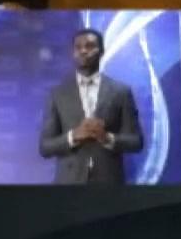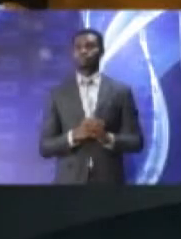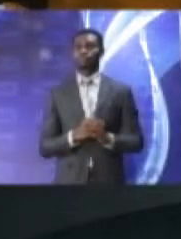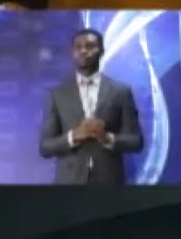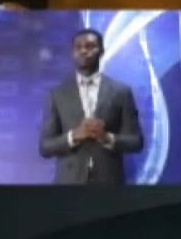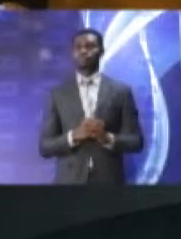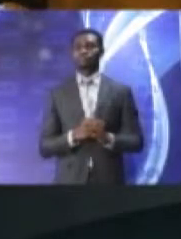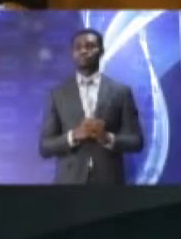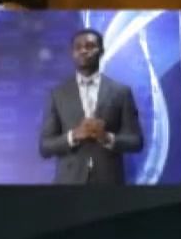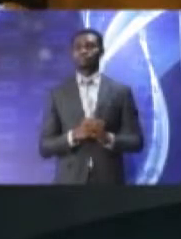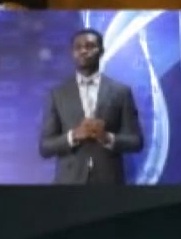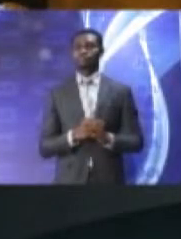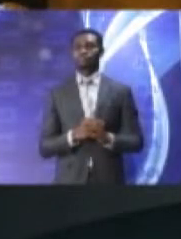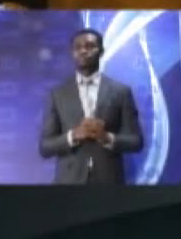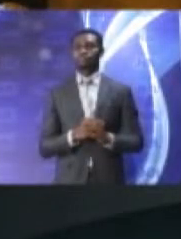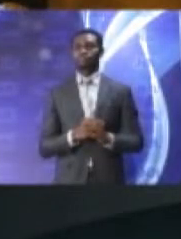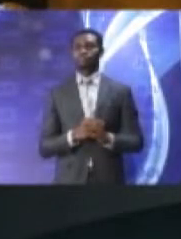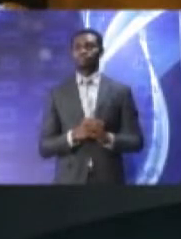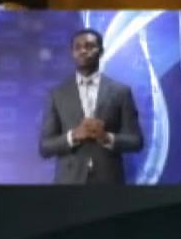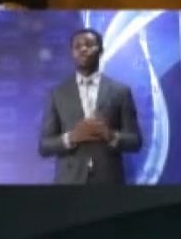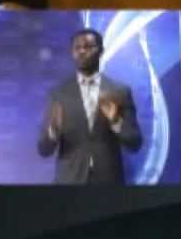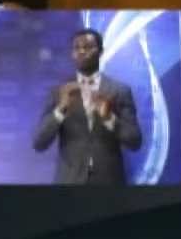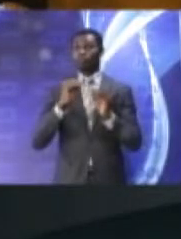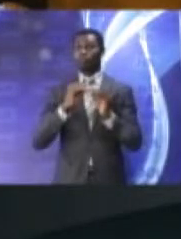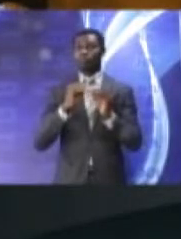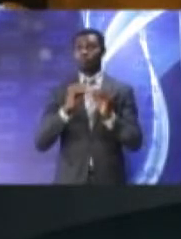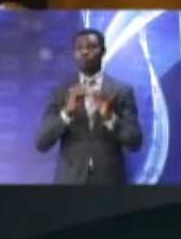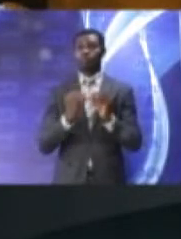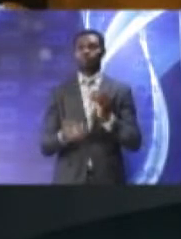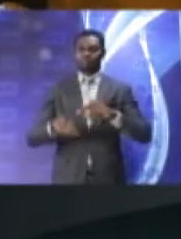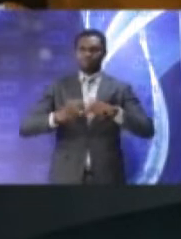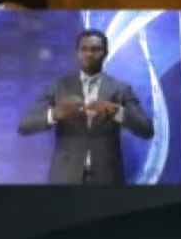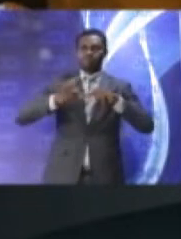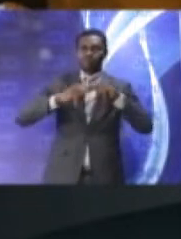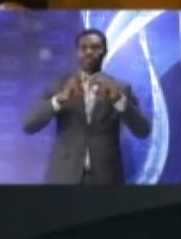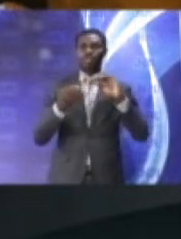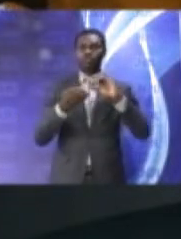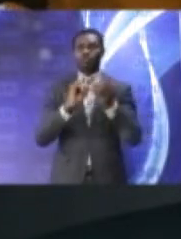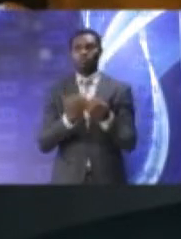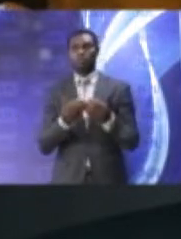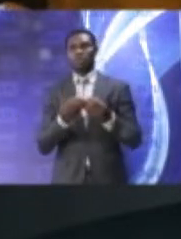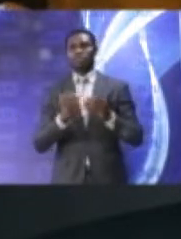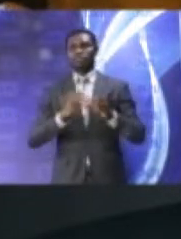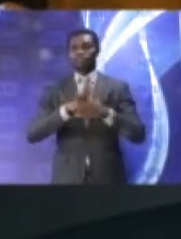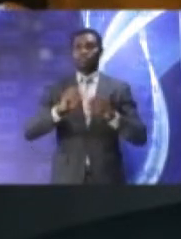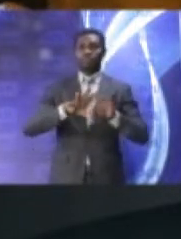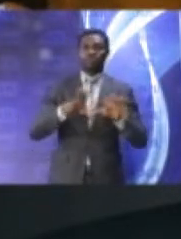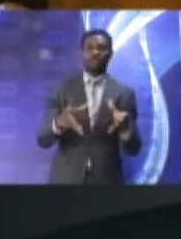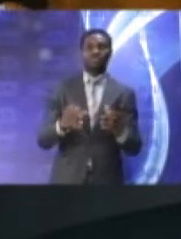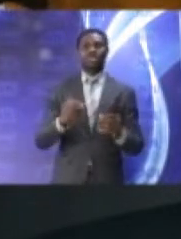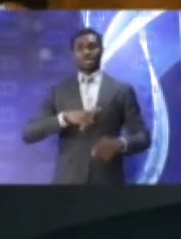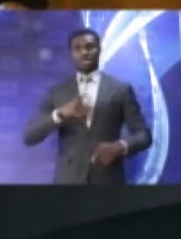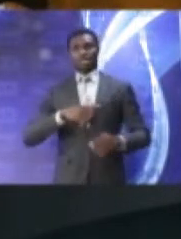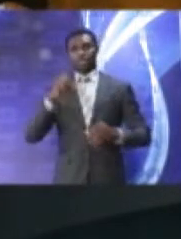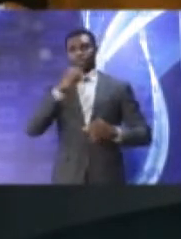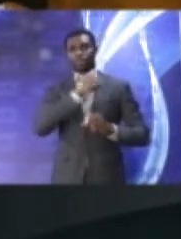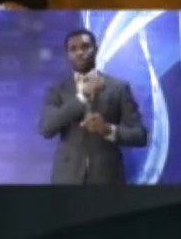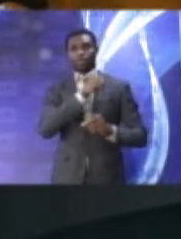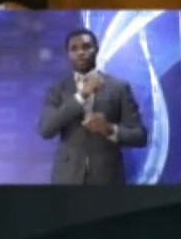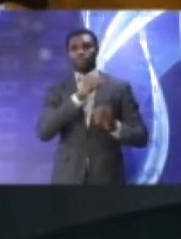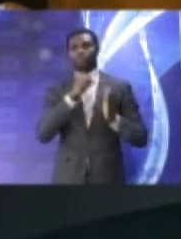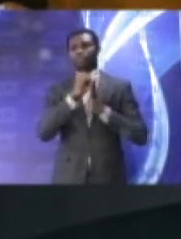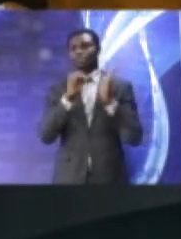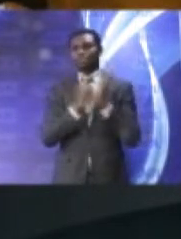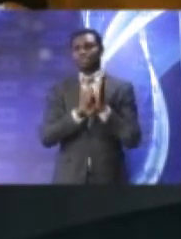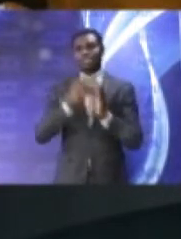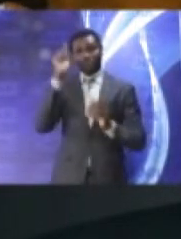The global updates there, and still more arising from COVID-19. The Lagos State government has suspended planned reopening of